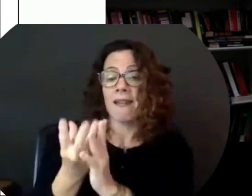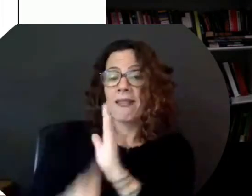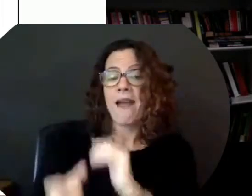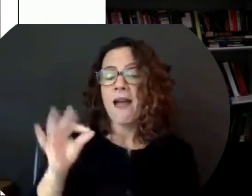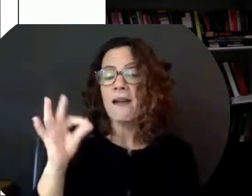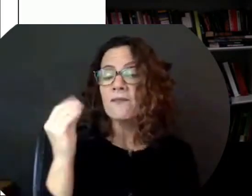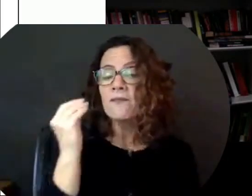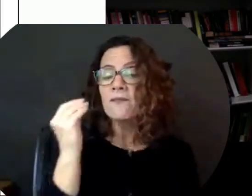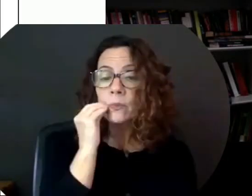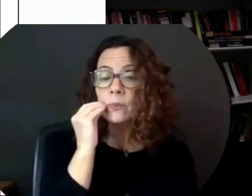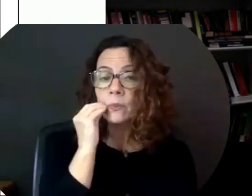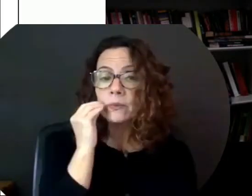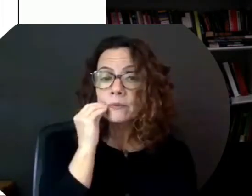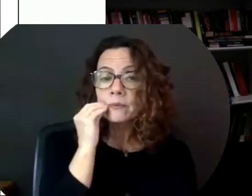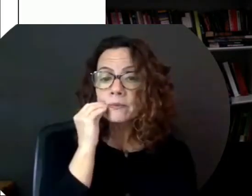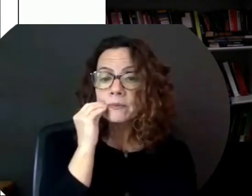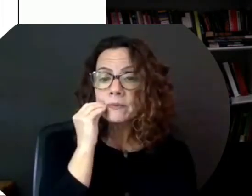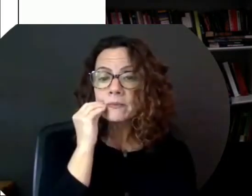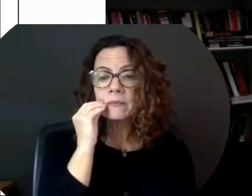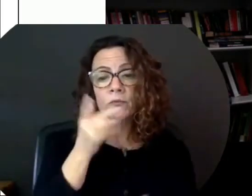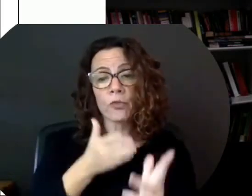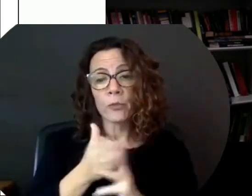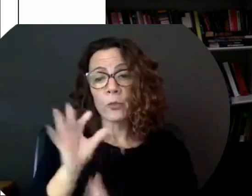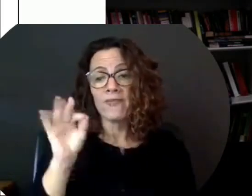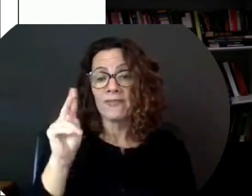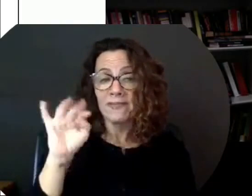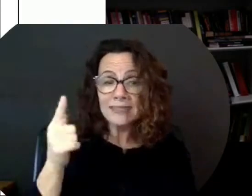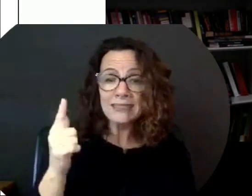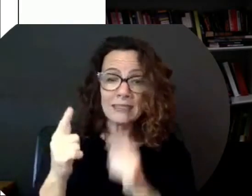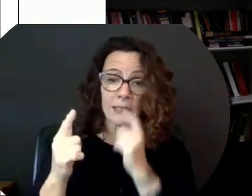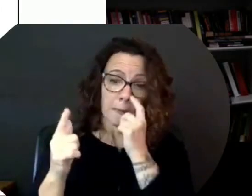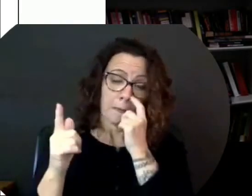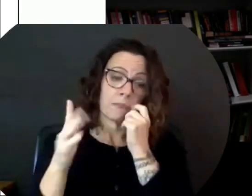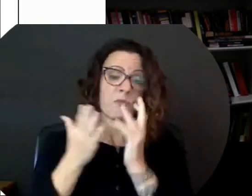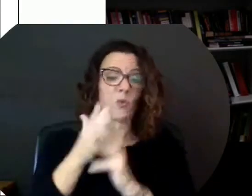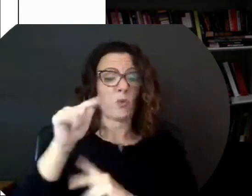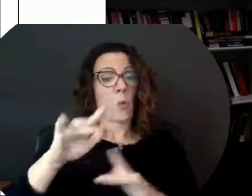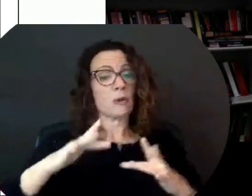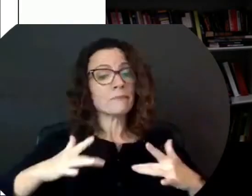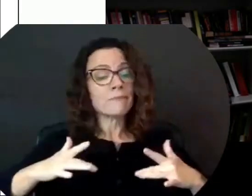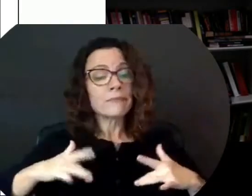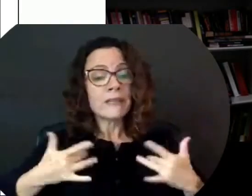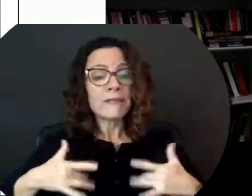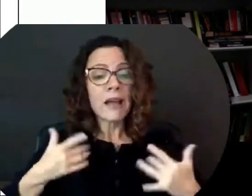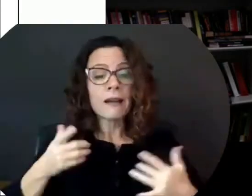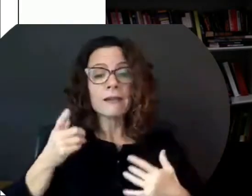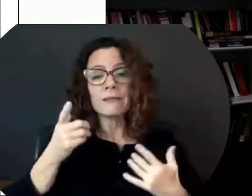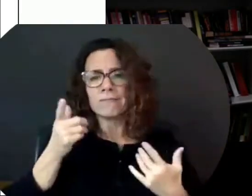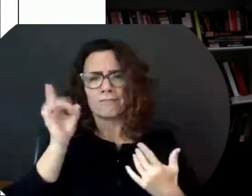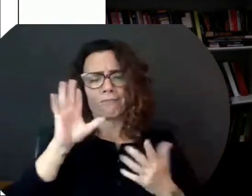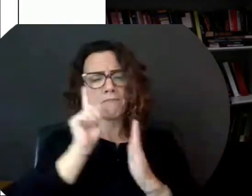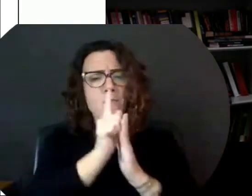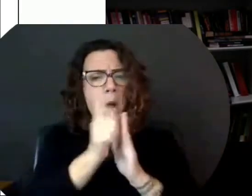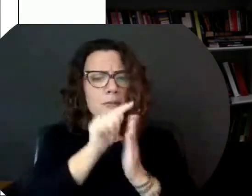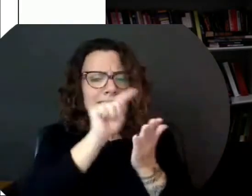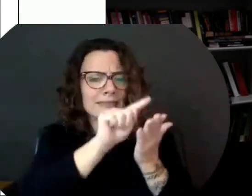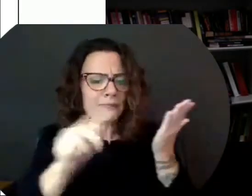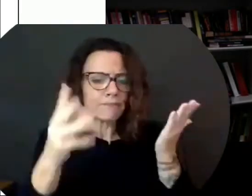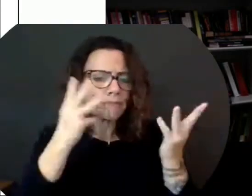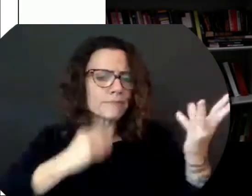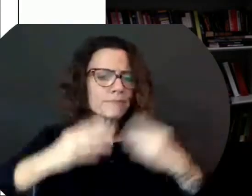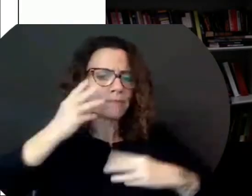feasting, right? Through these kinds of eventful moments where, and that really struck me with the comment that was